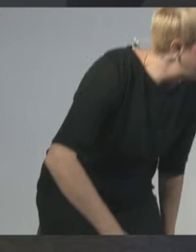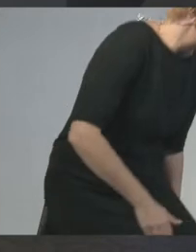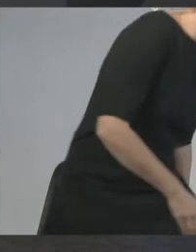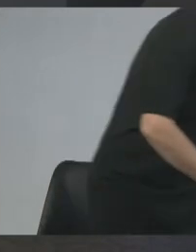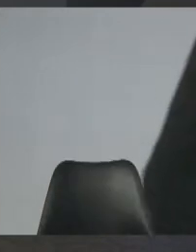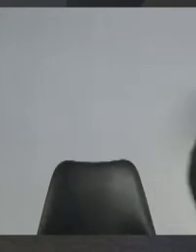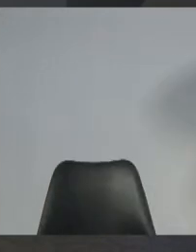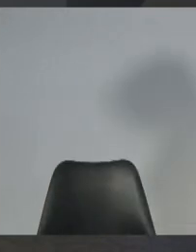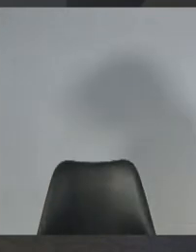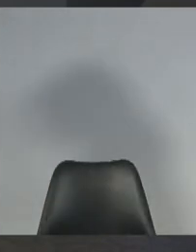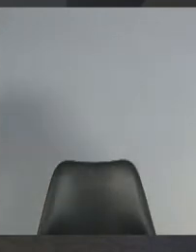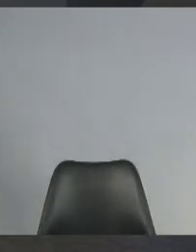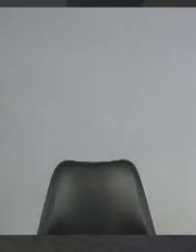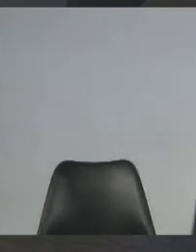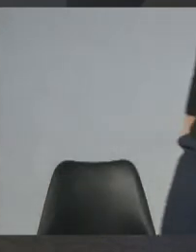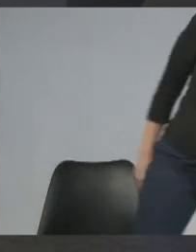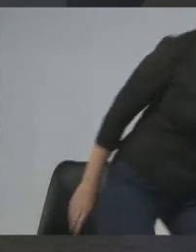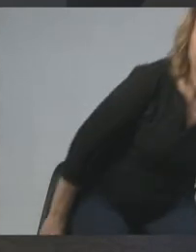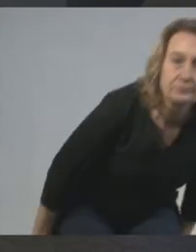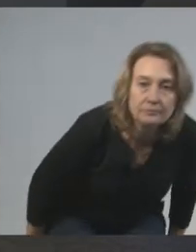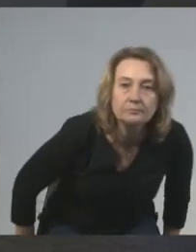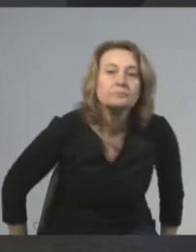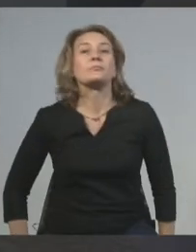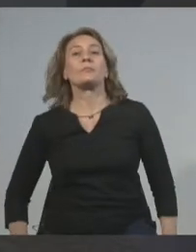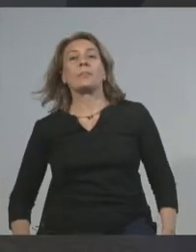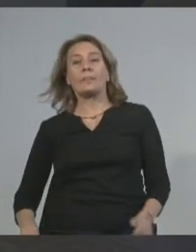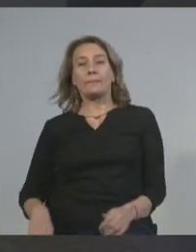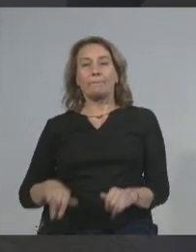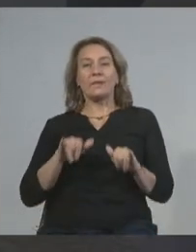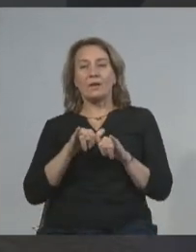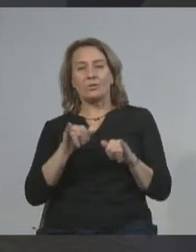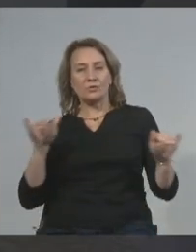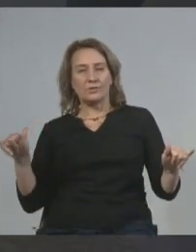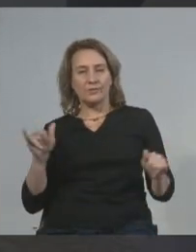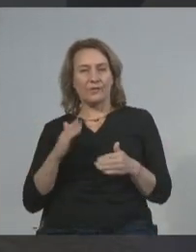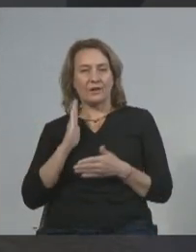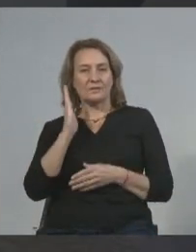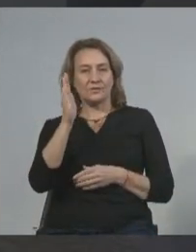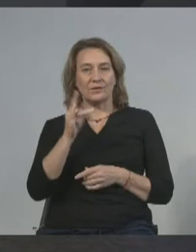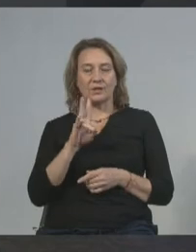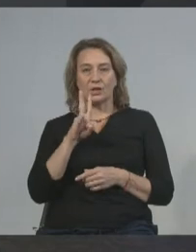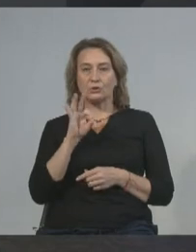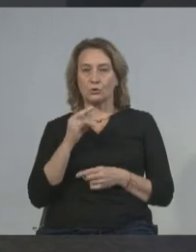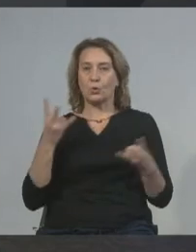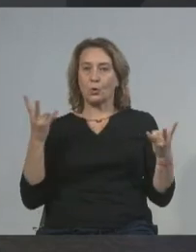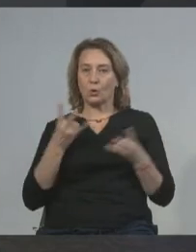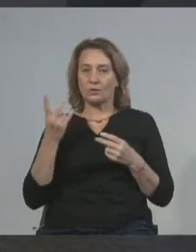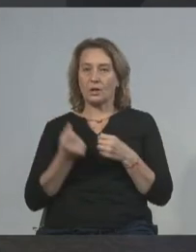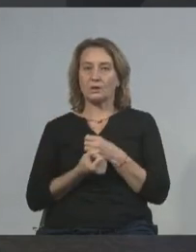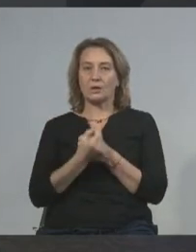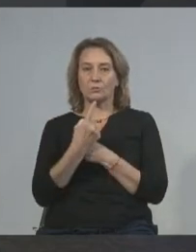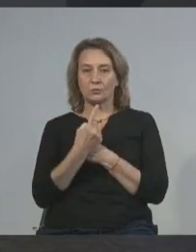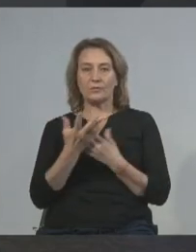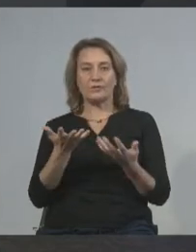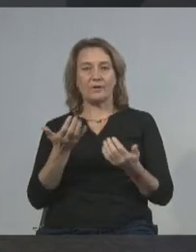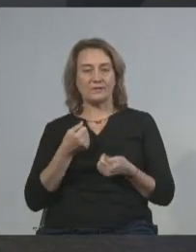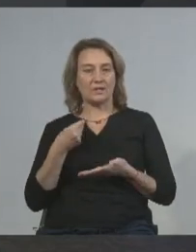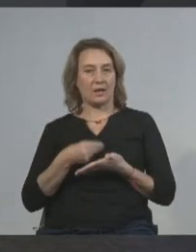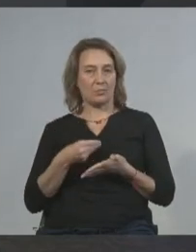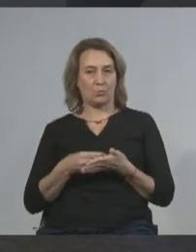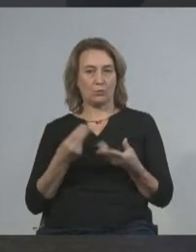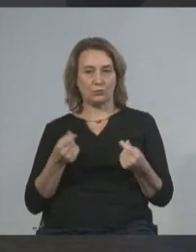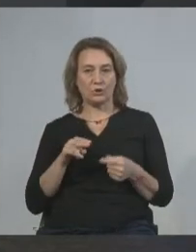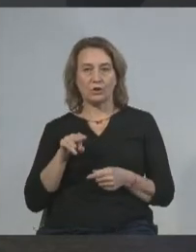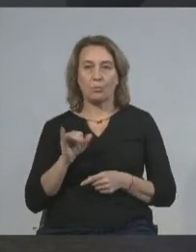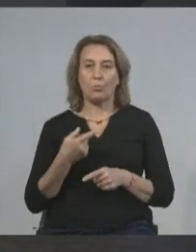they want to get money they want to get paid they want to develop further but we need to get